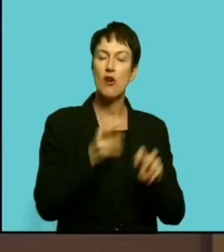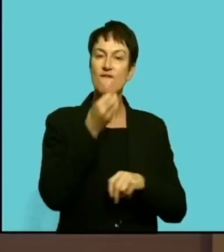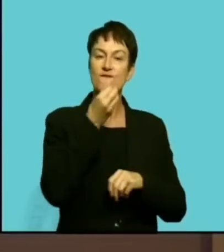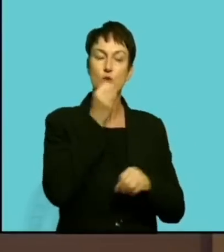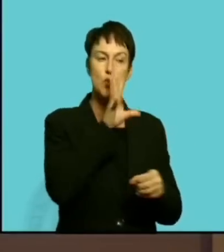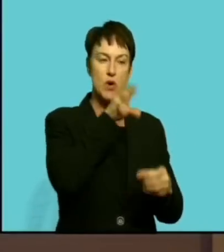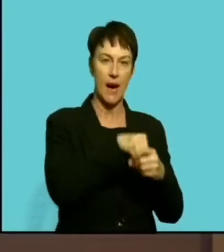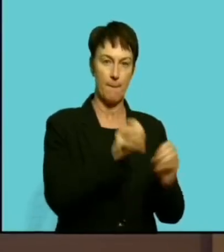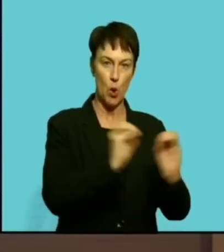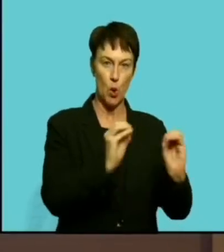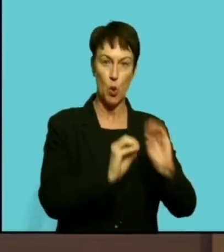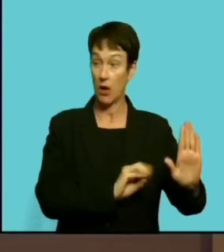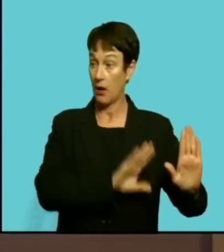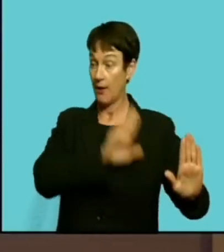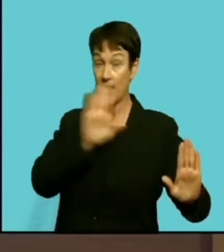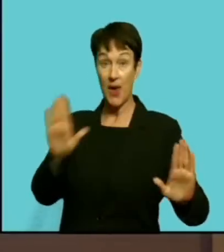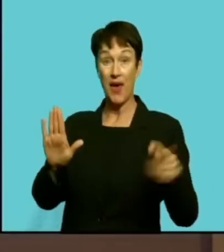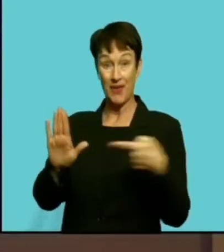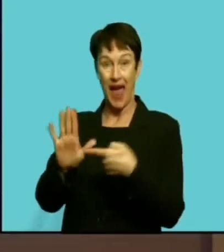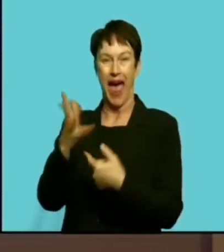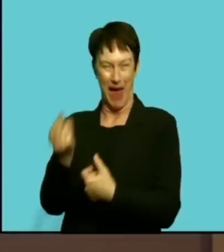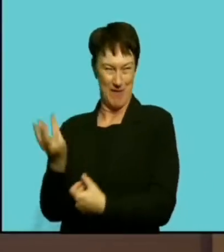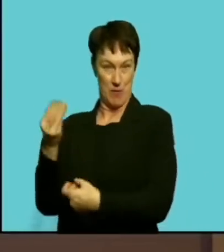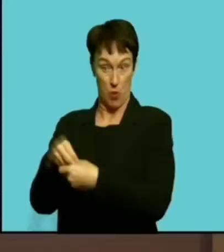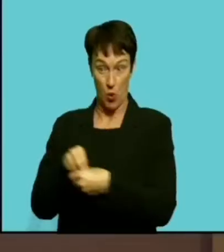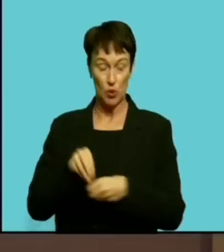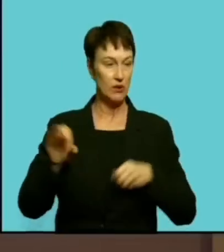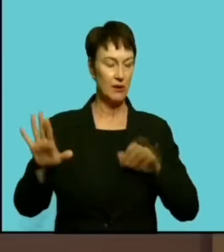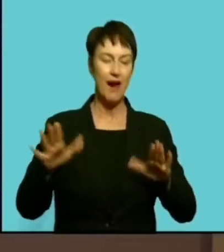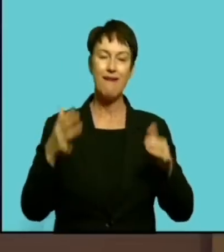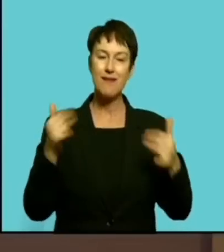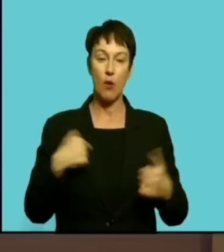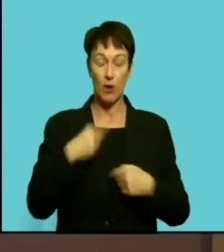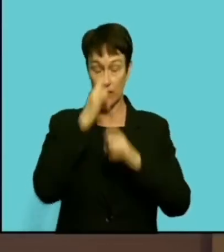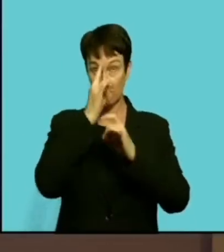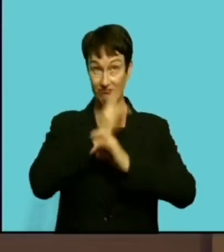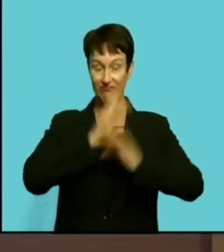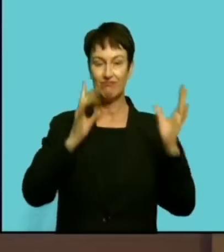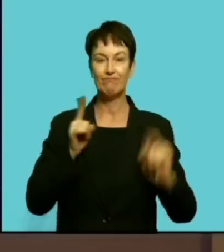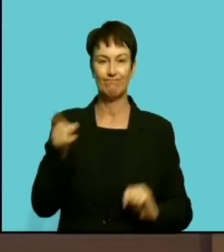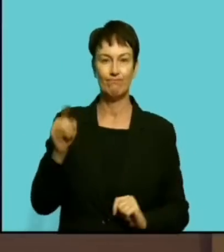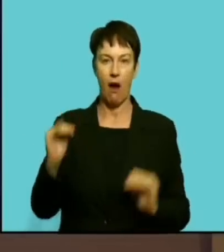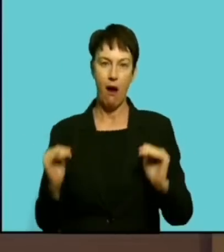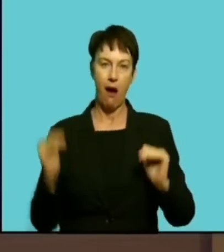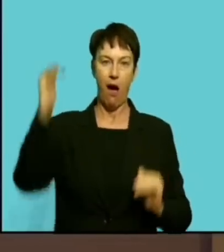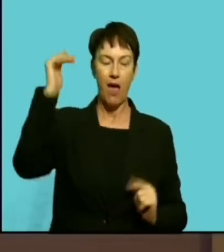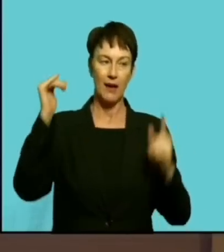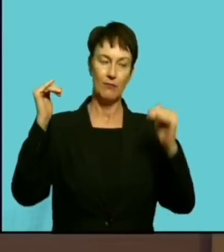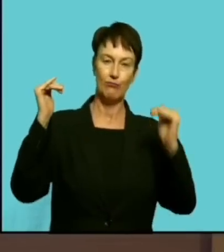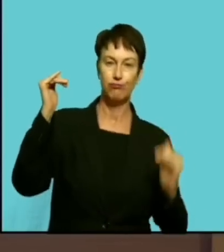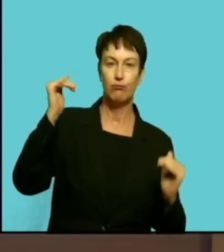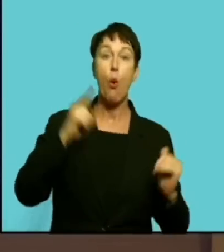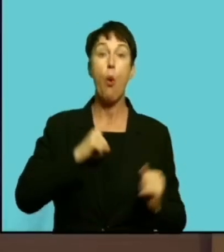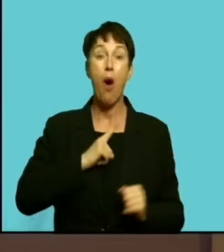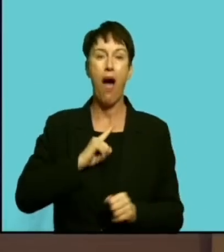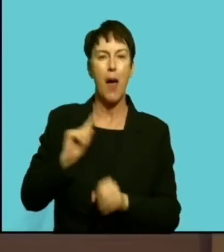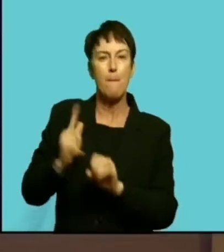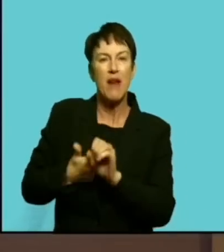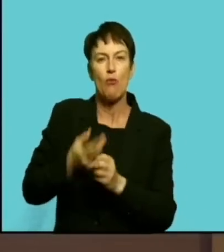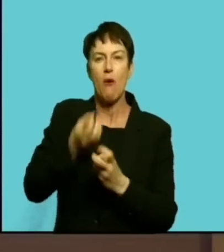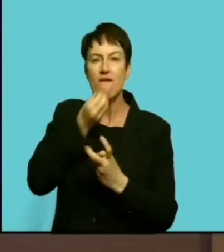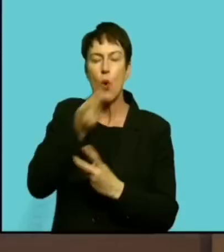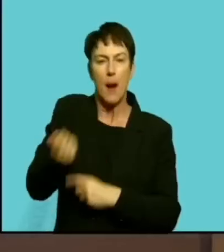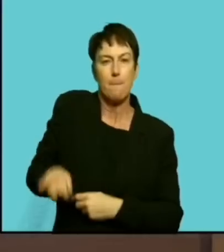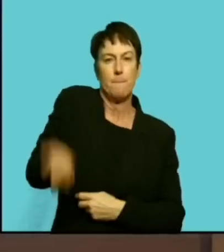5.9%, primarily due to the higher food and fuel prices. While food prices will stay